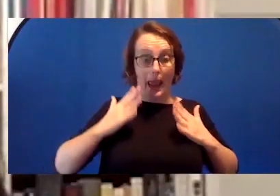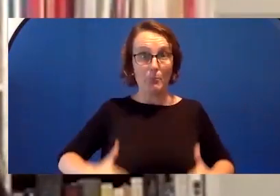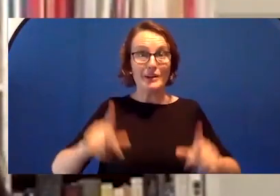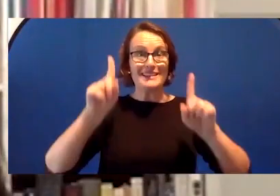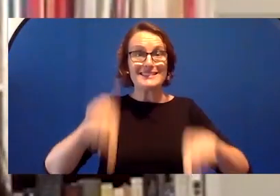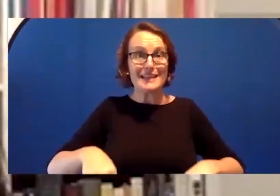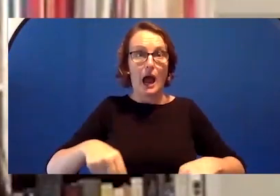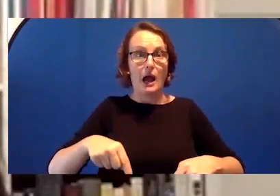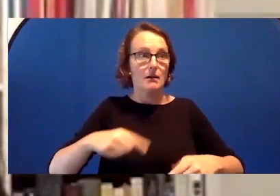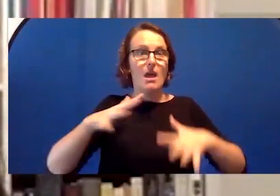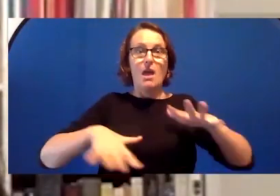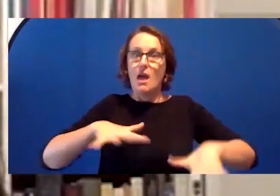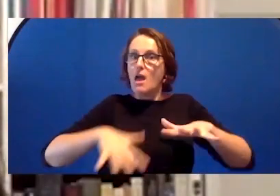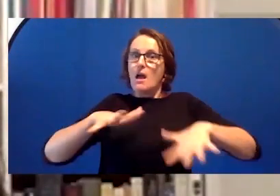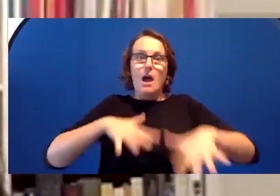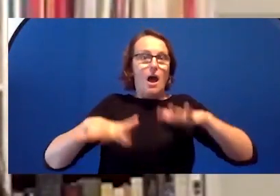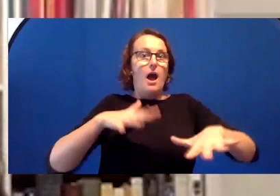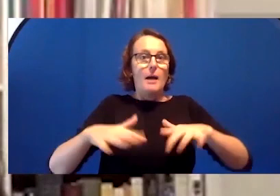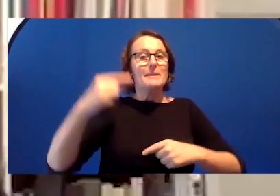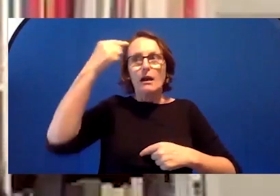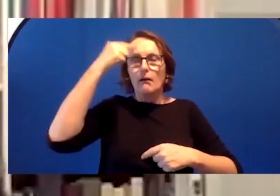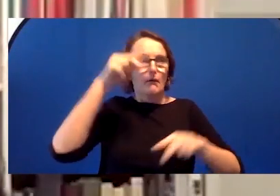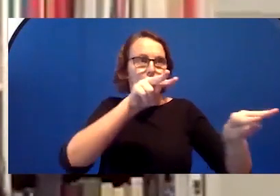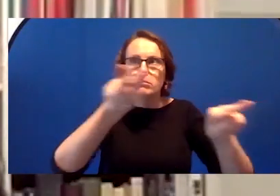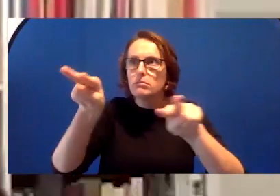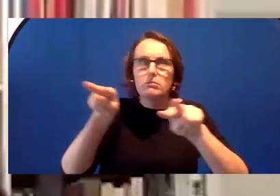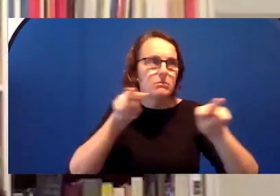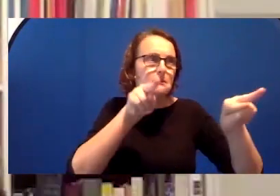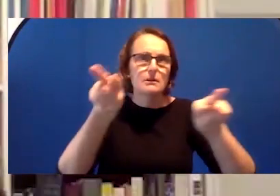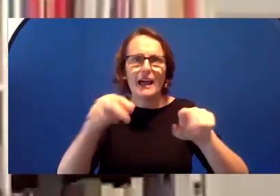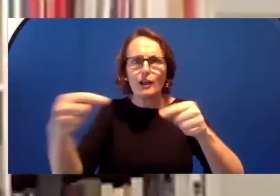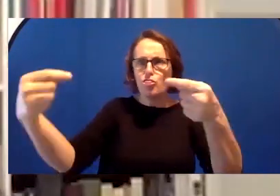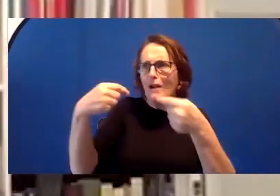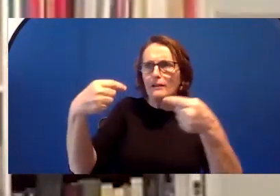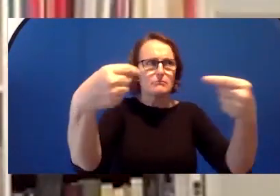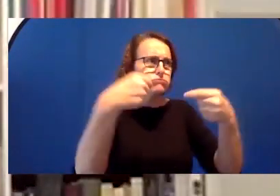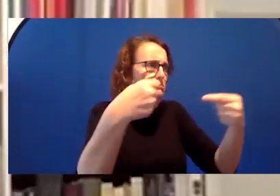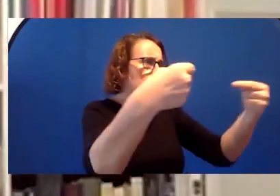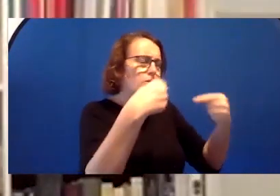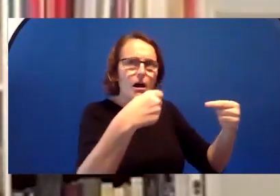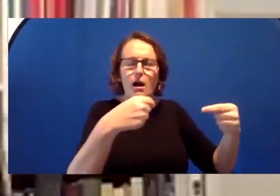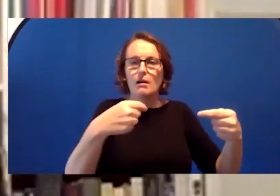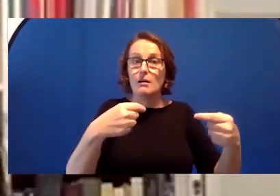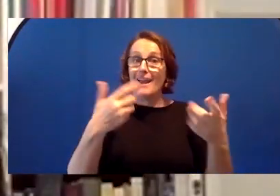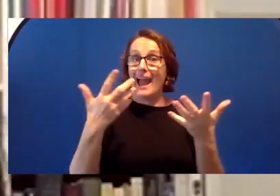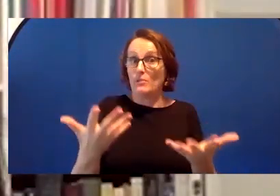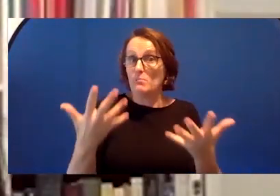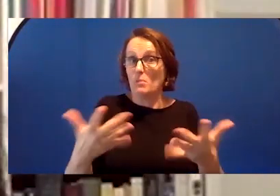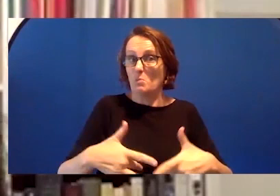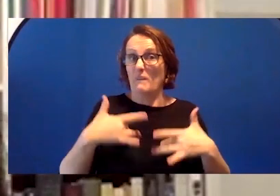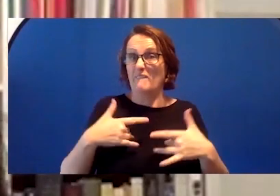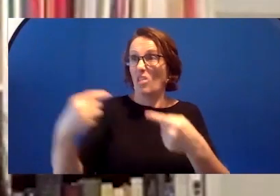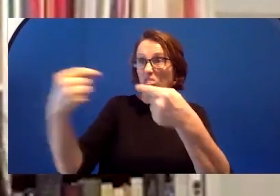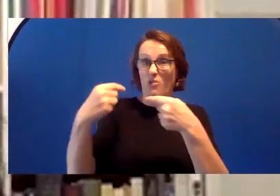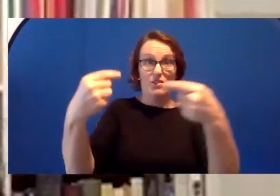go looking for threats in our environment that can justify how we feel. And at the moment, there are plenty of threats